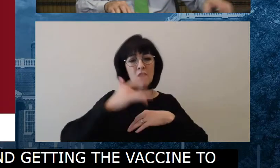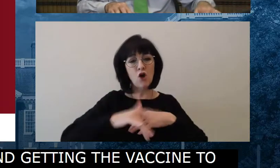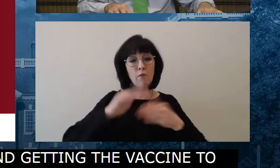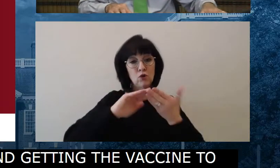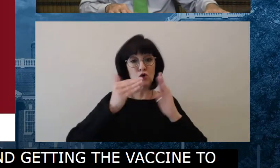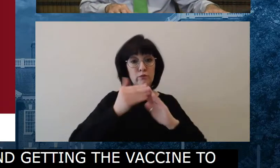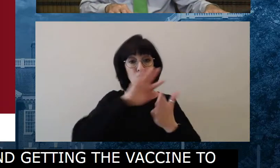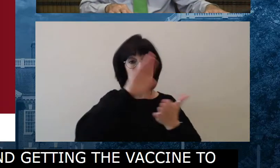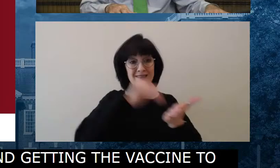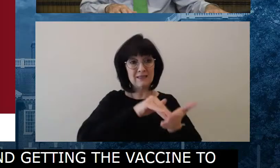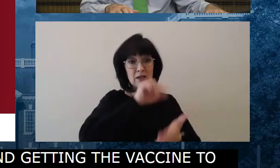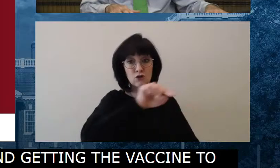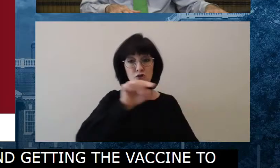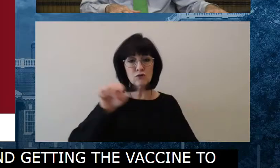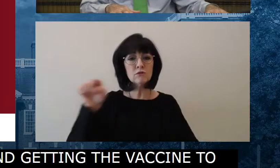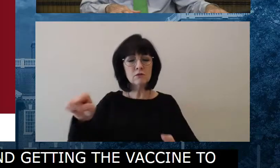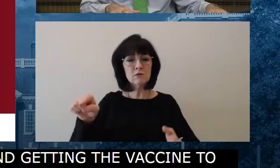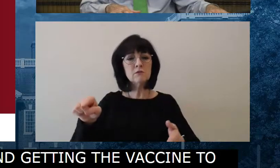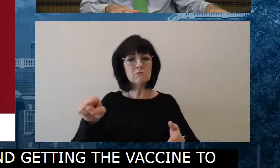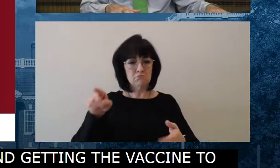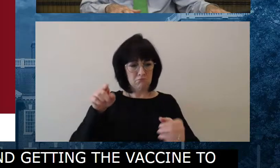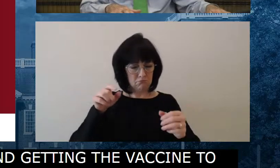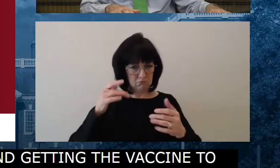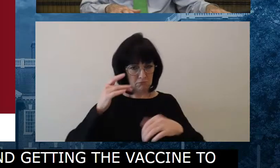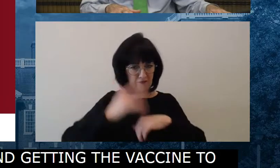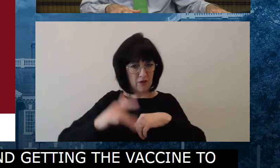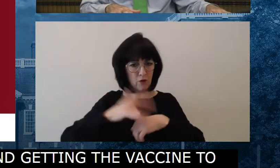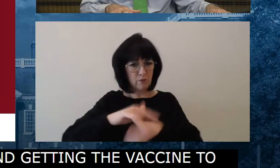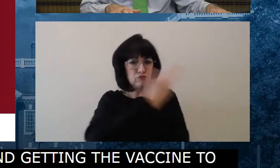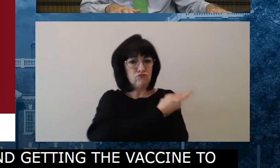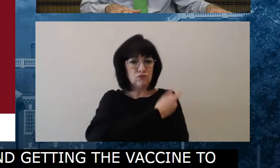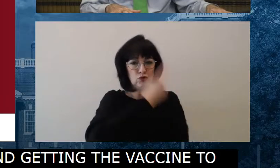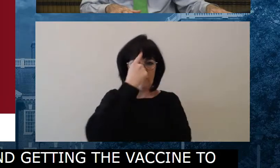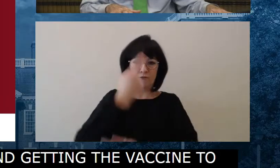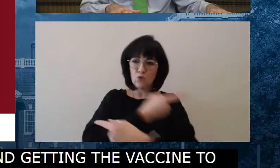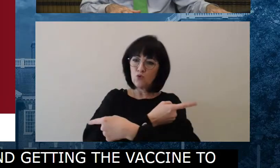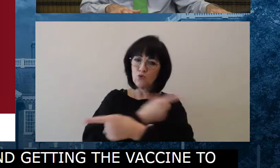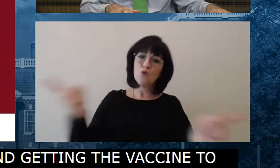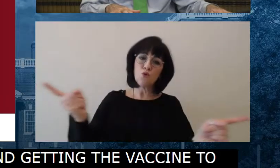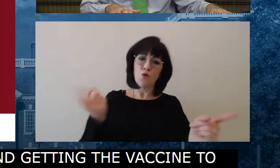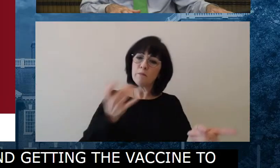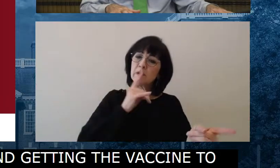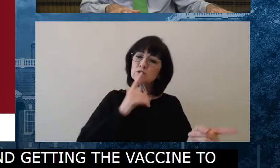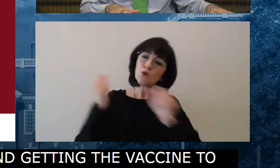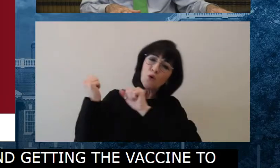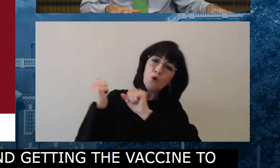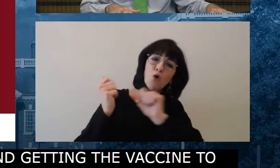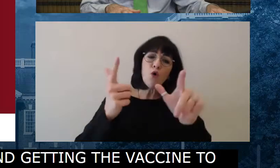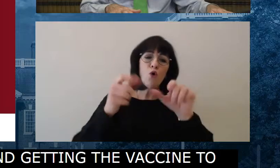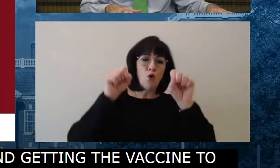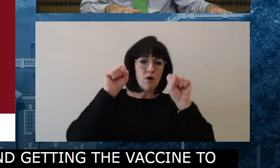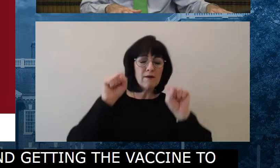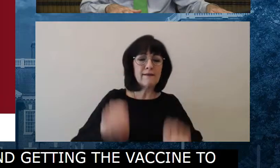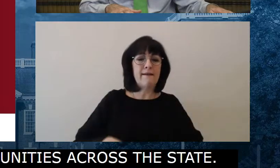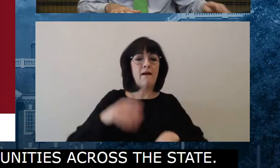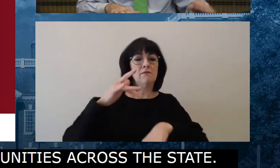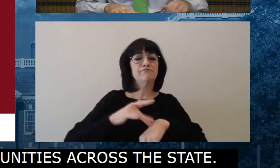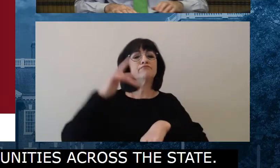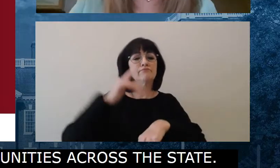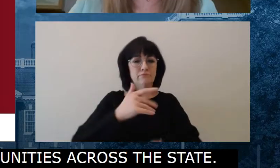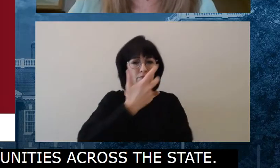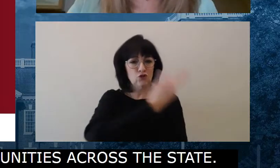Dr. Rattay to build on some of the details with what I've just gone over. Dr.